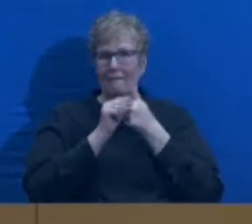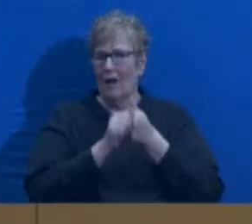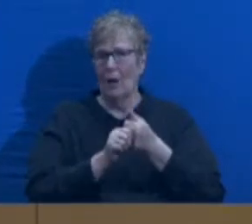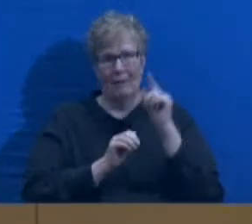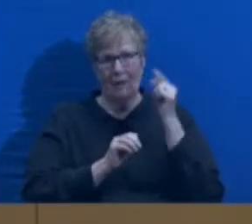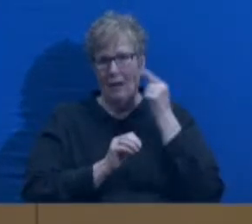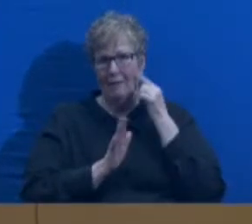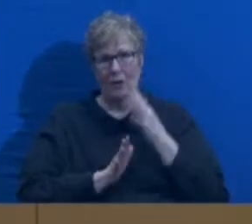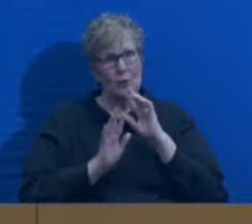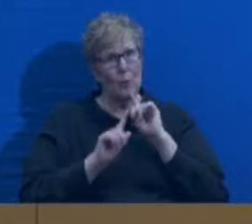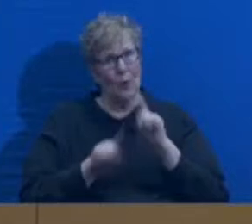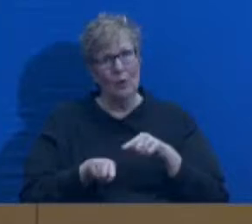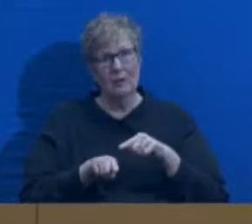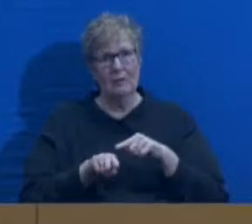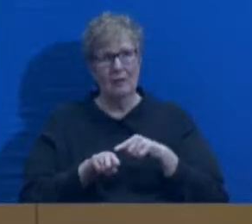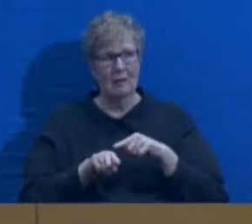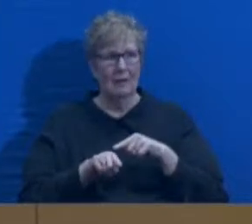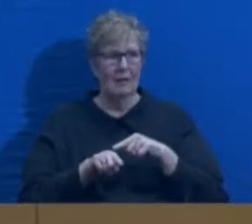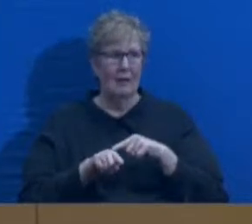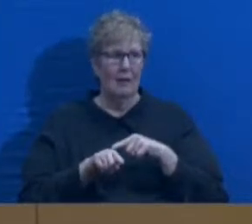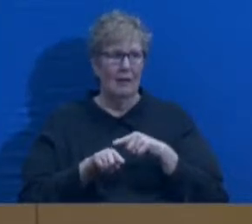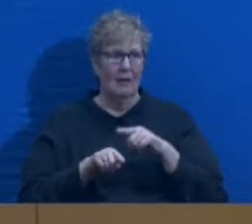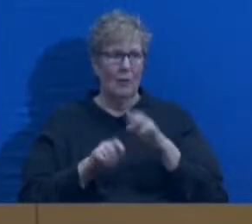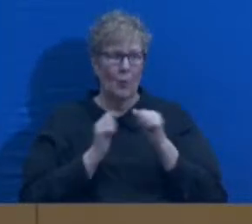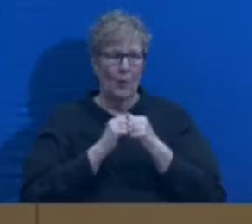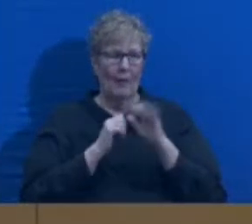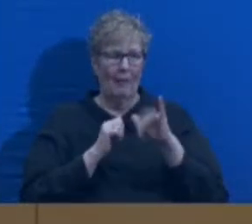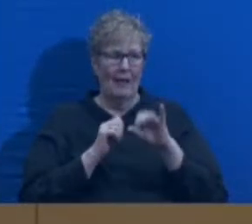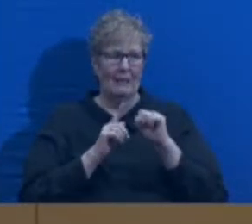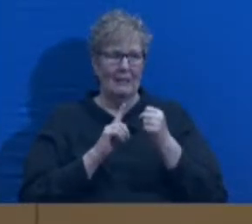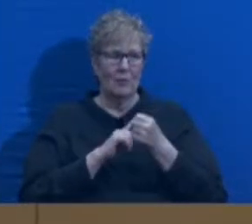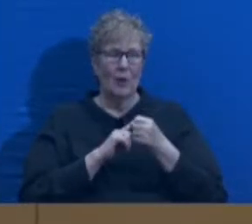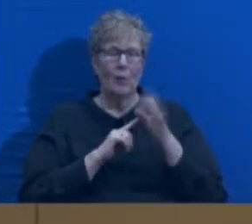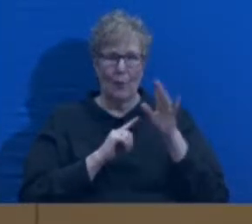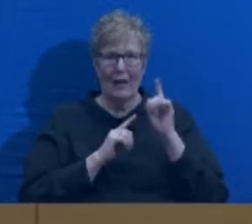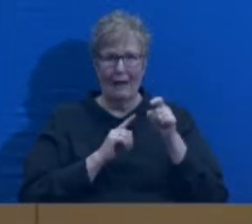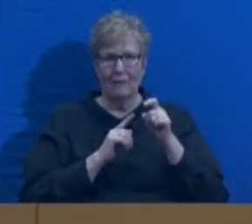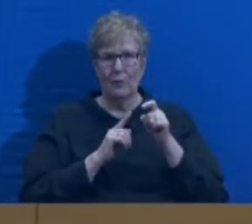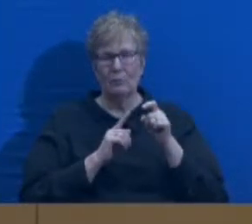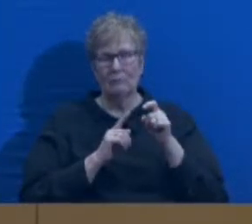order, and under that circumstance where they're authorized to enforce, we'll do so.